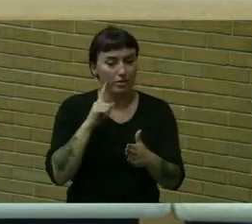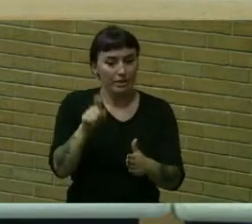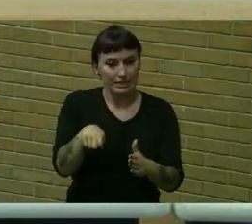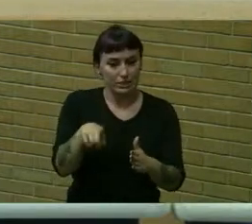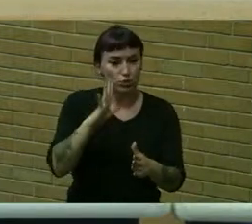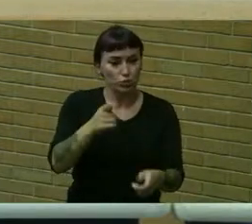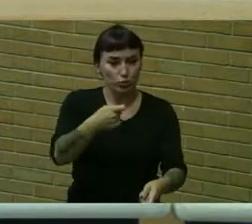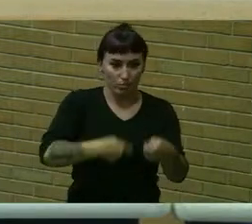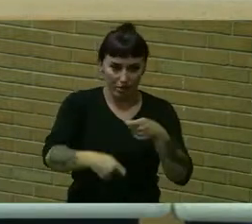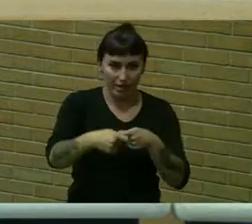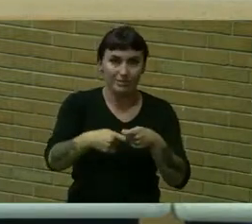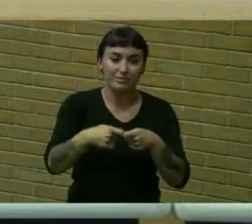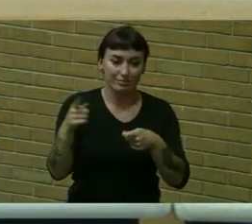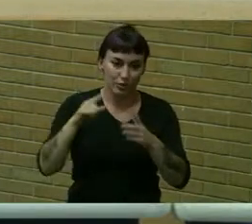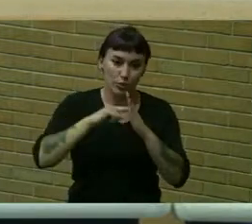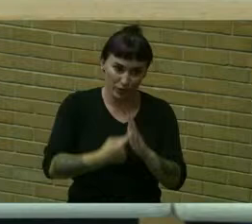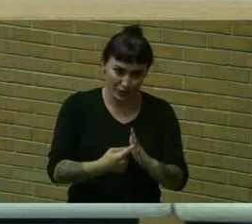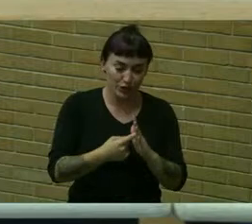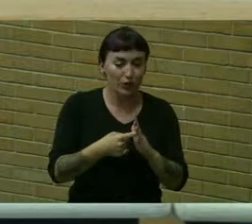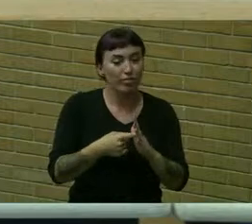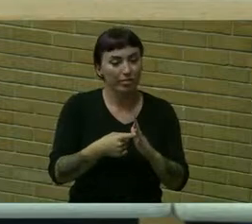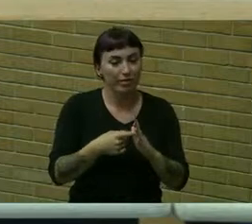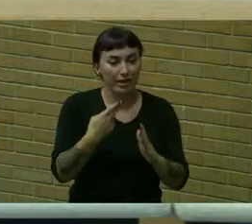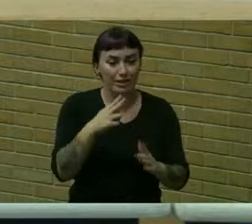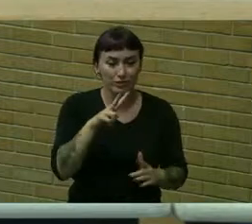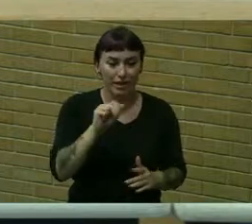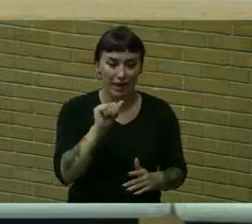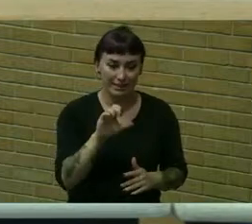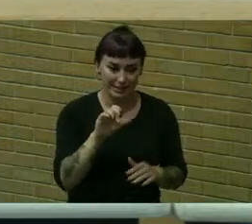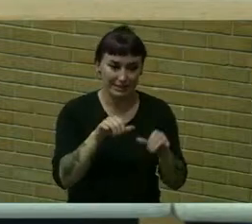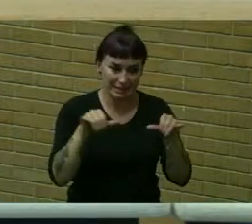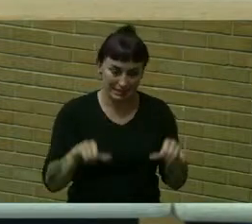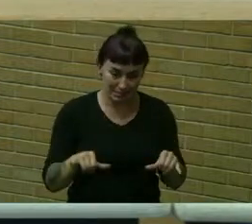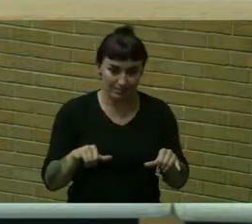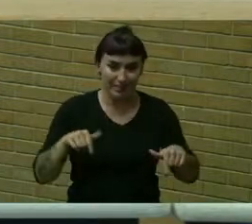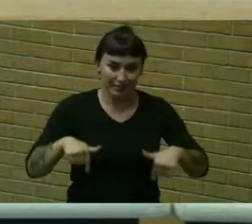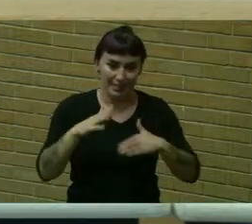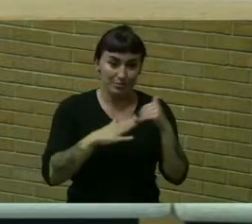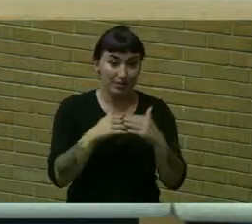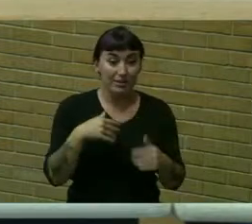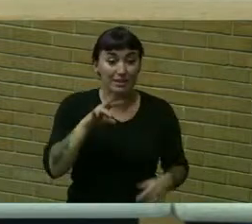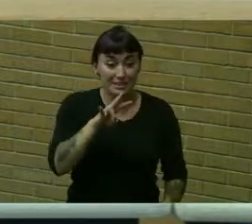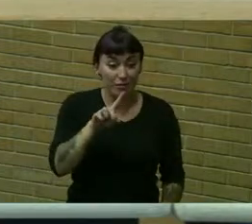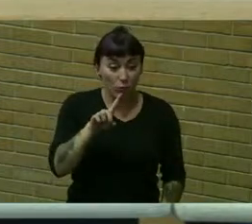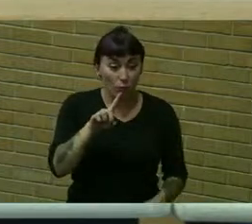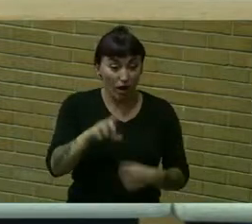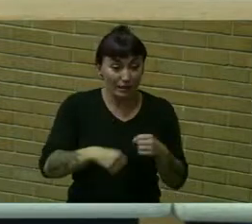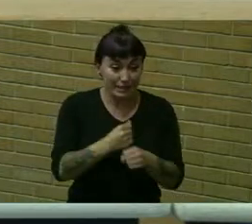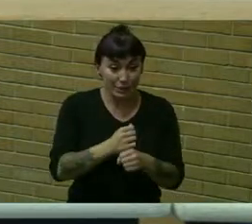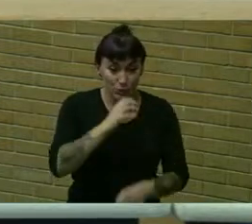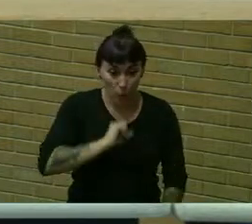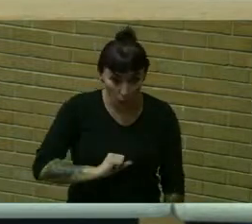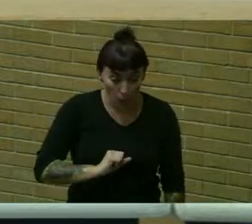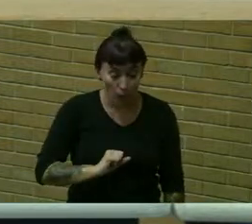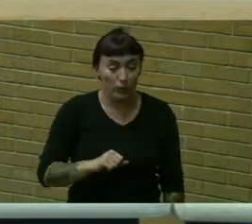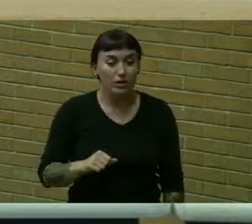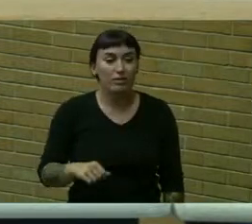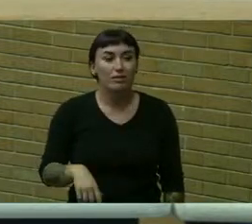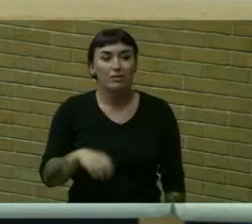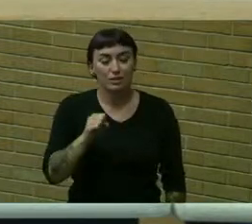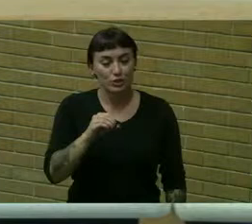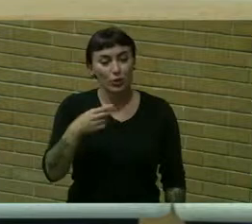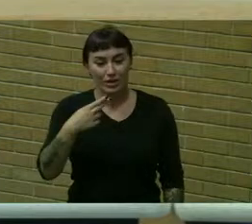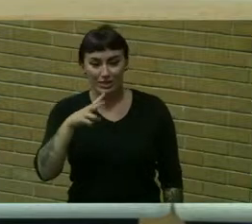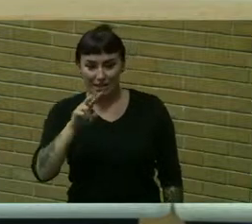to replace the original HVAC system. This building is 71 years old, and so is